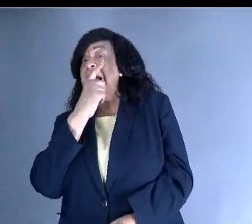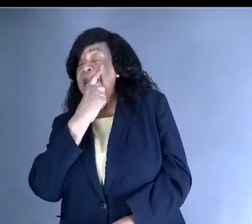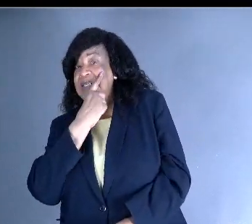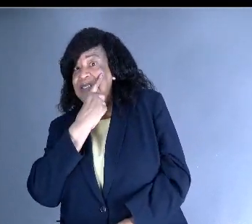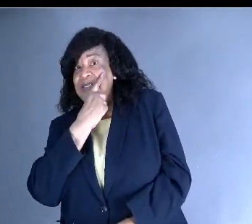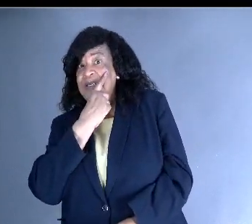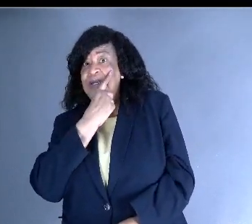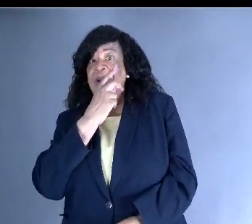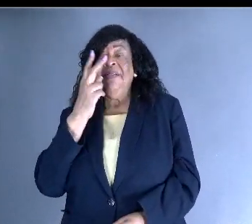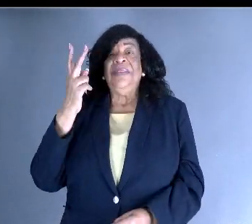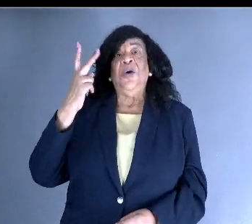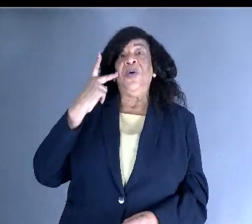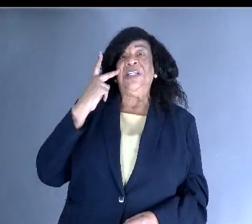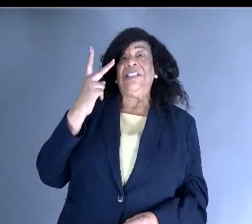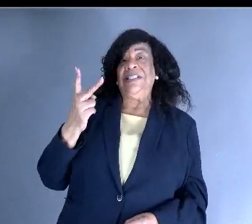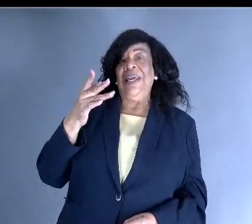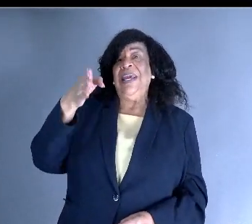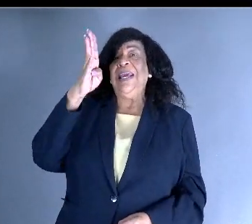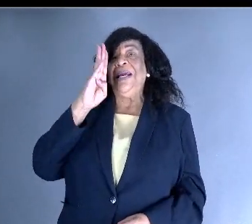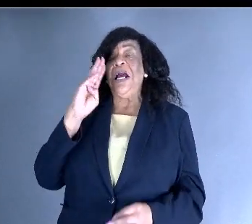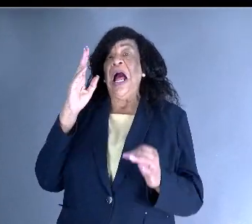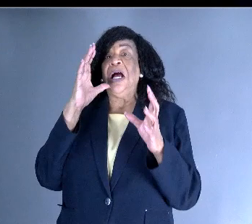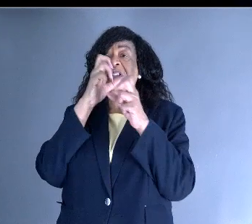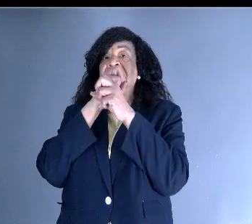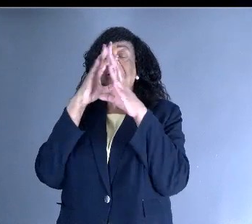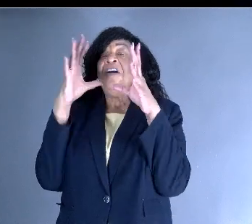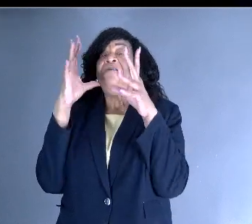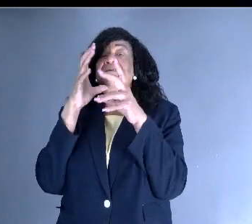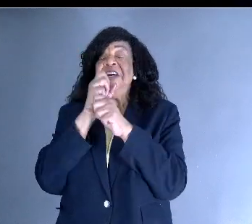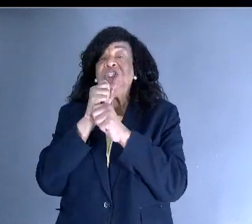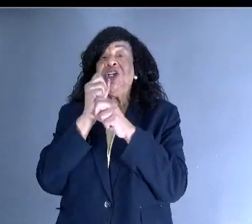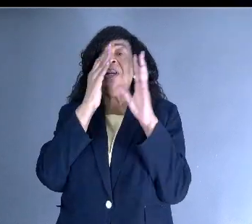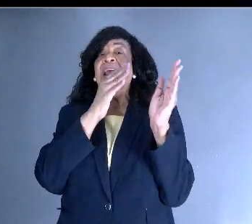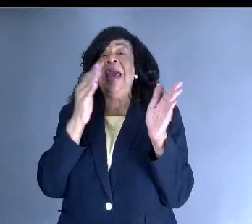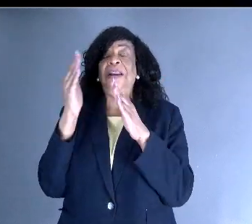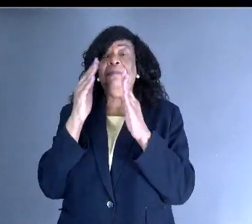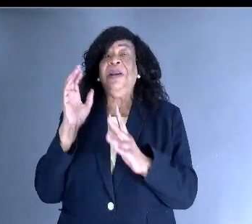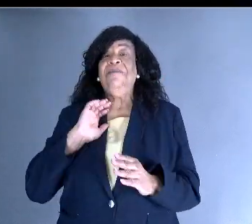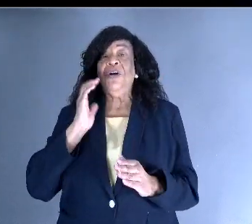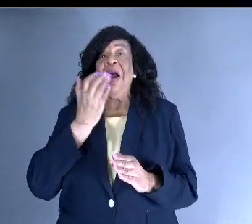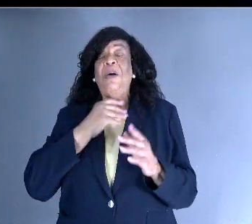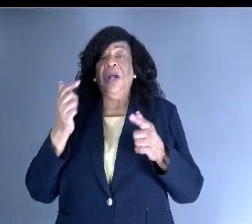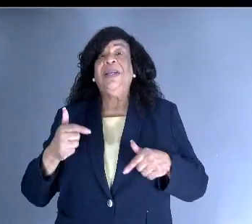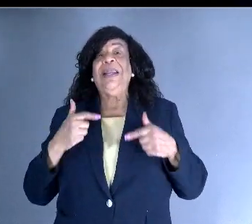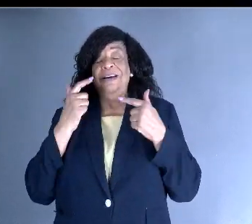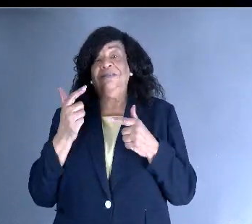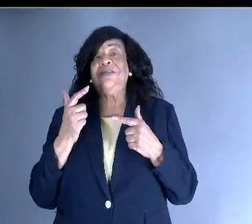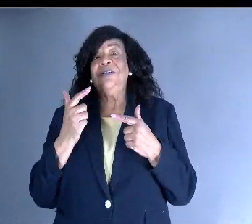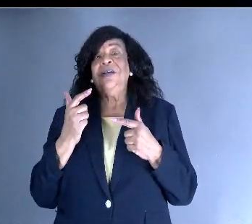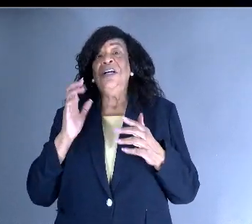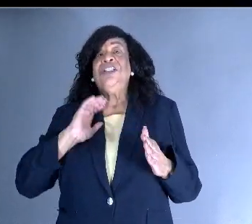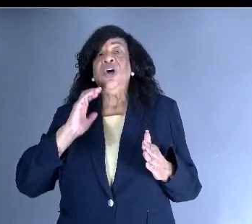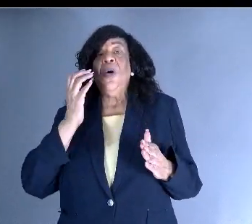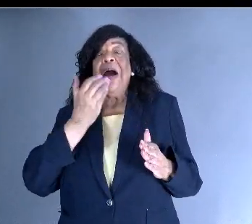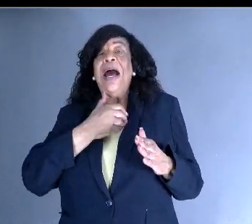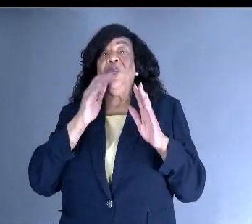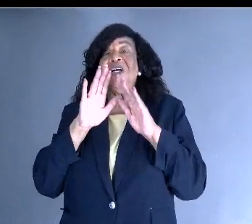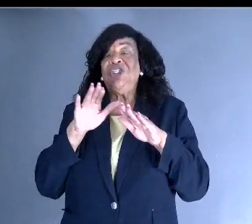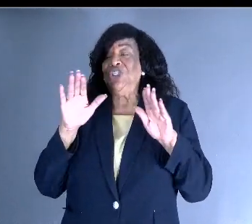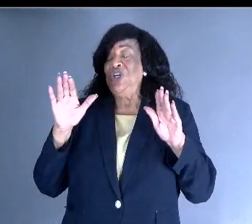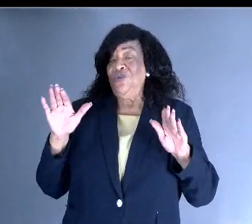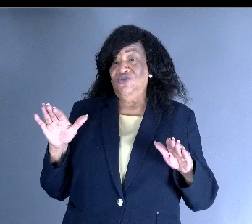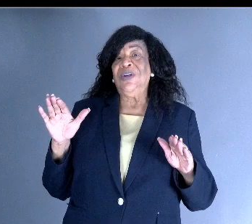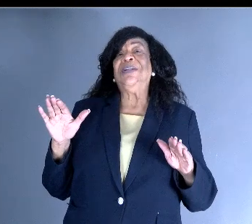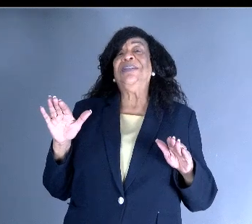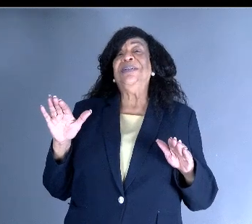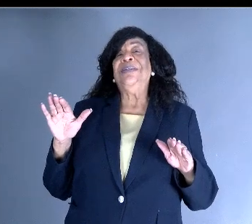can run so that a herald so that our children so that generations that are ahead of us and